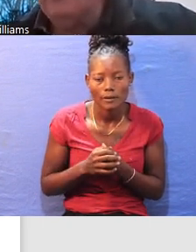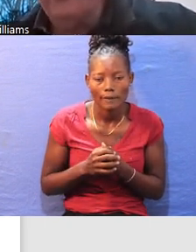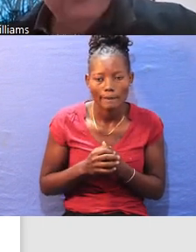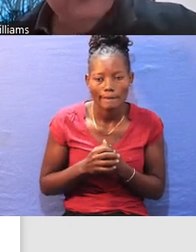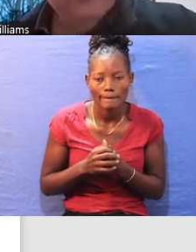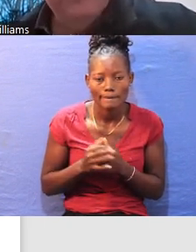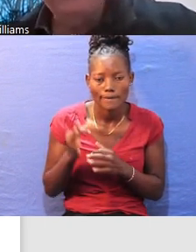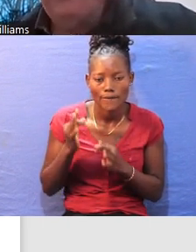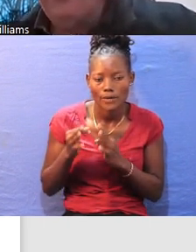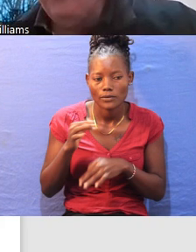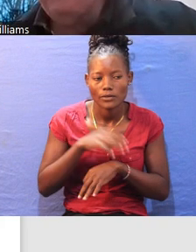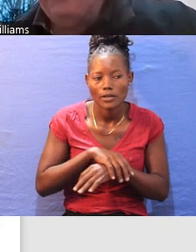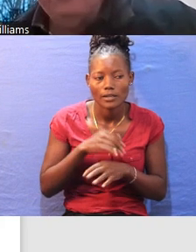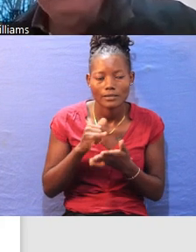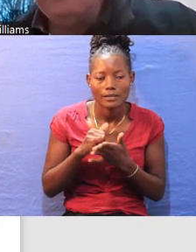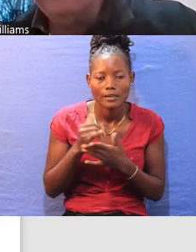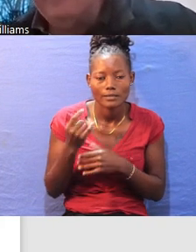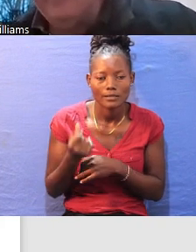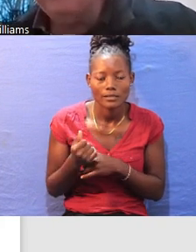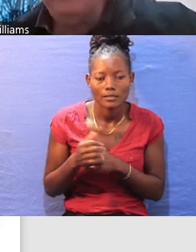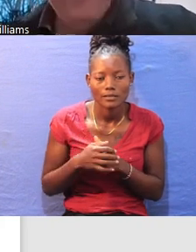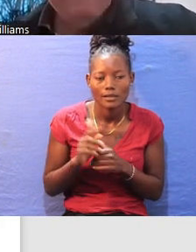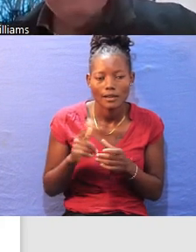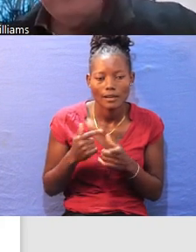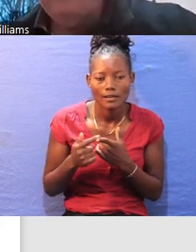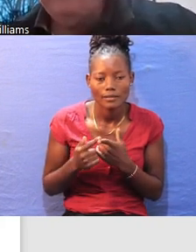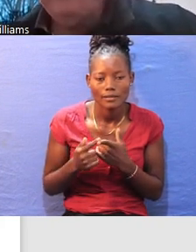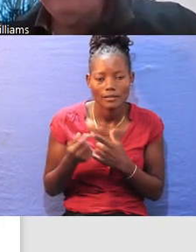us all know, because we're all interested in that answer.